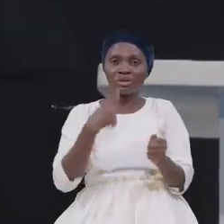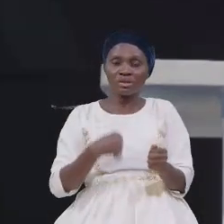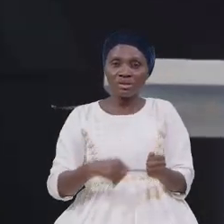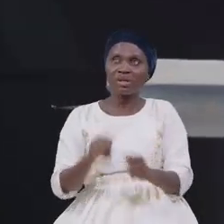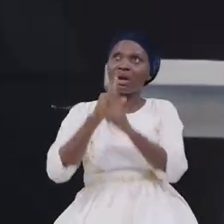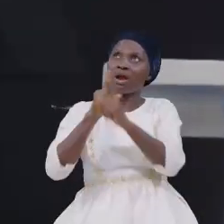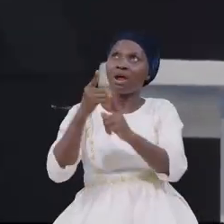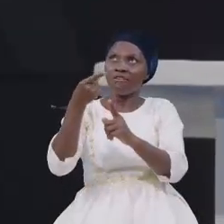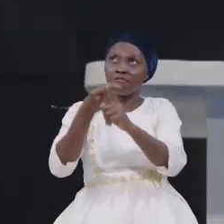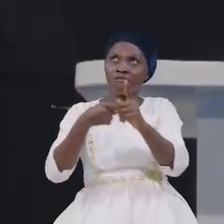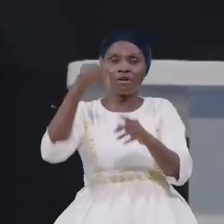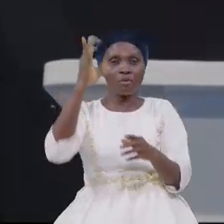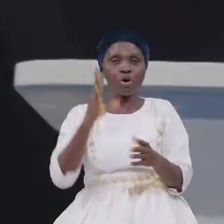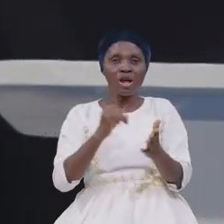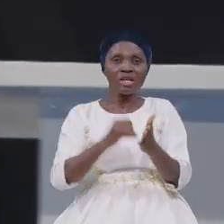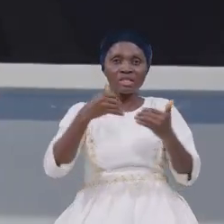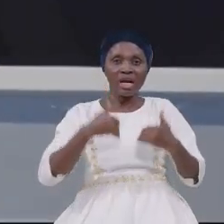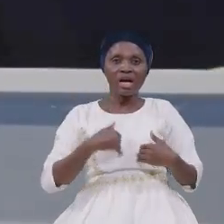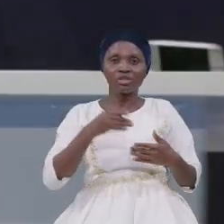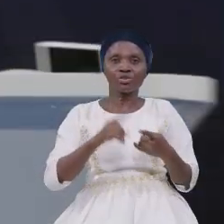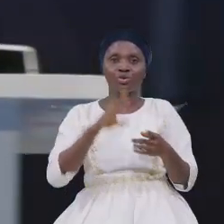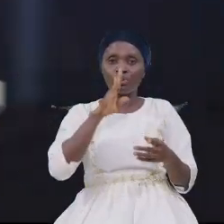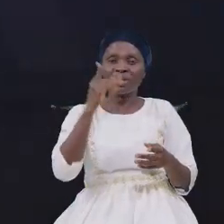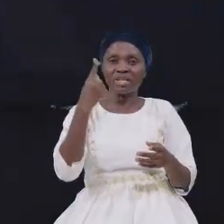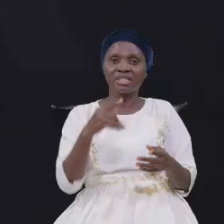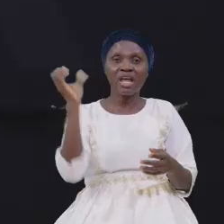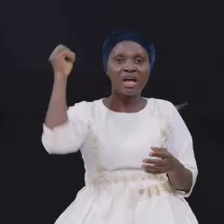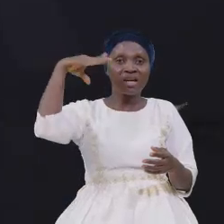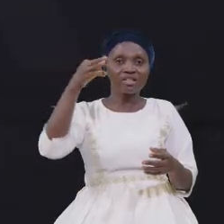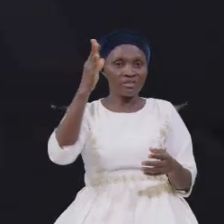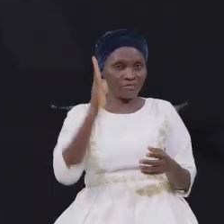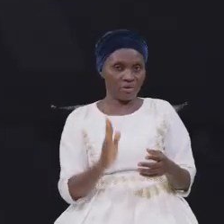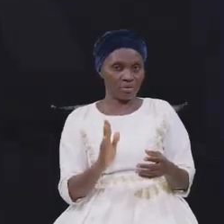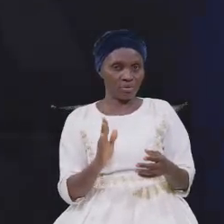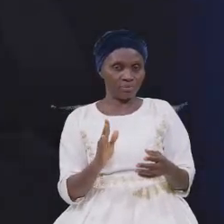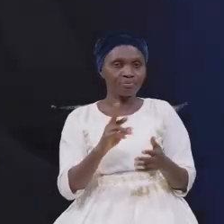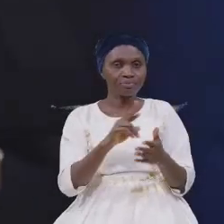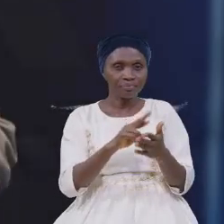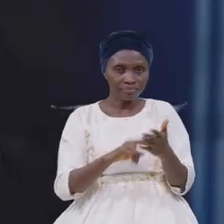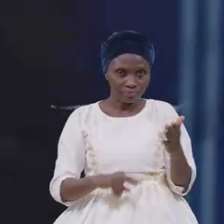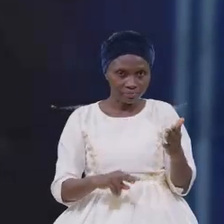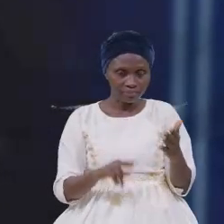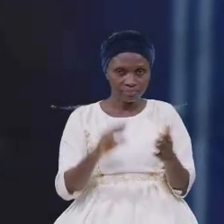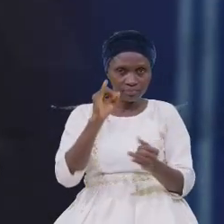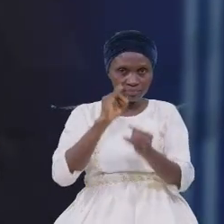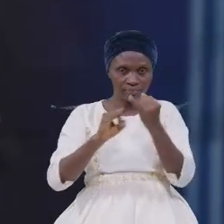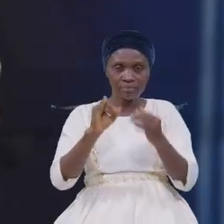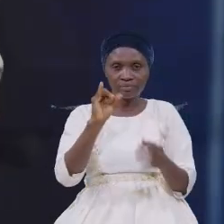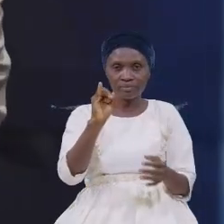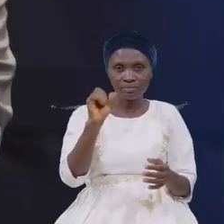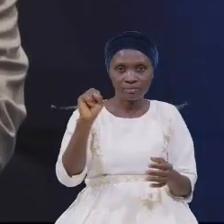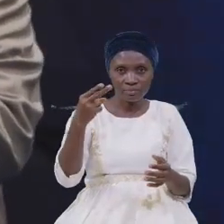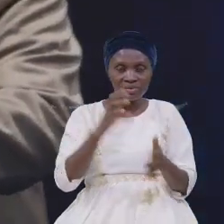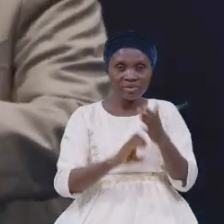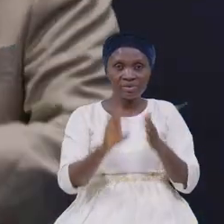grace of God. And look at Isaiah chapter 55. And we're looking at verse 6. It says, seek ye